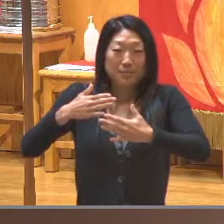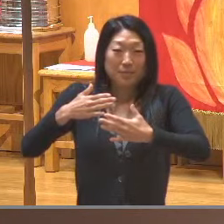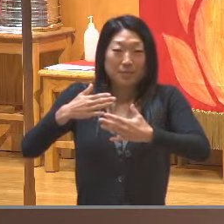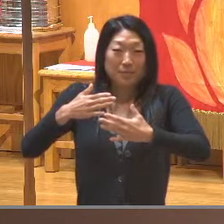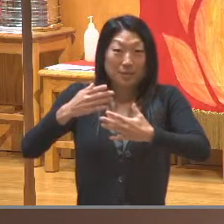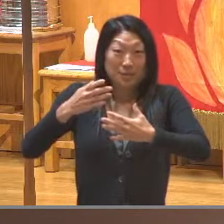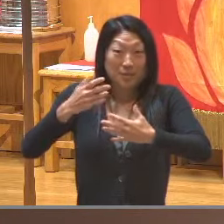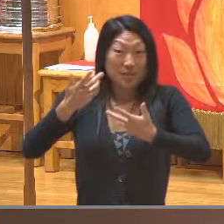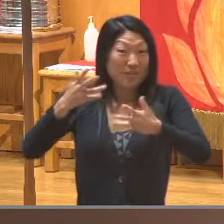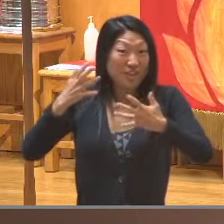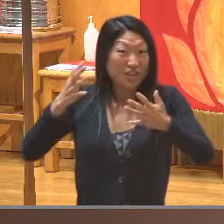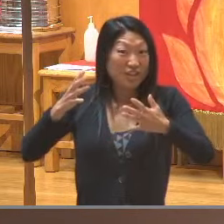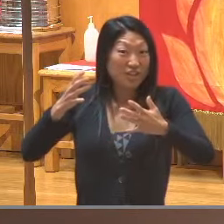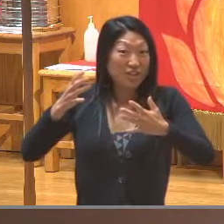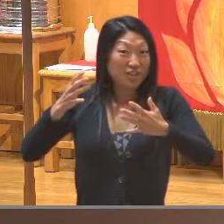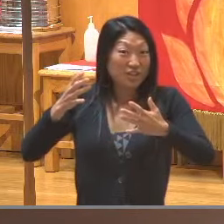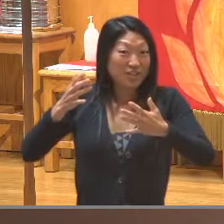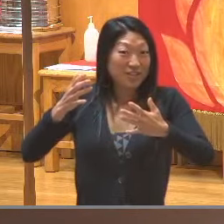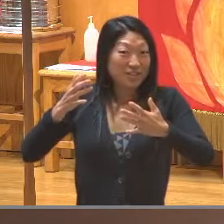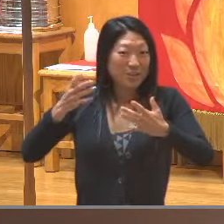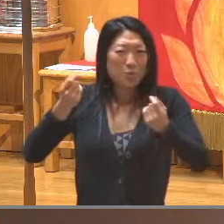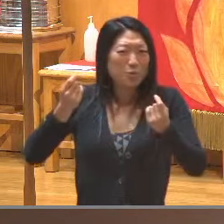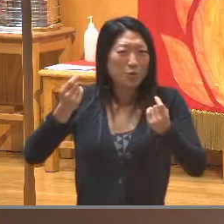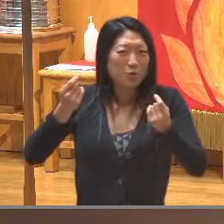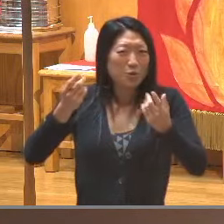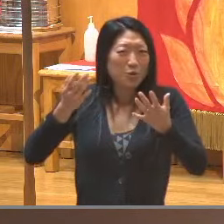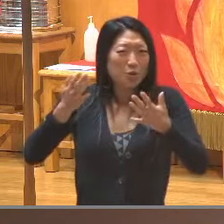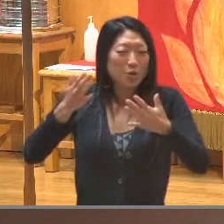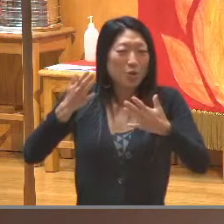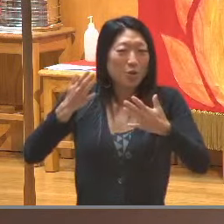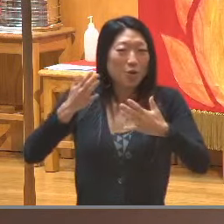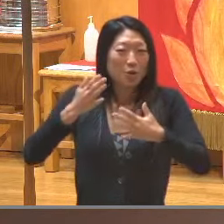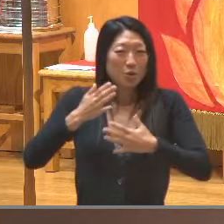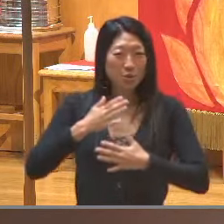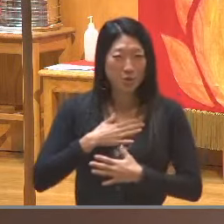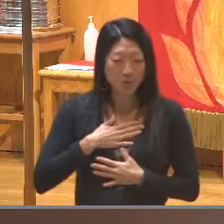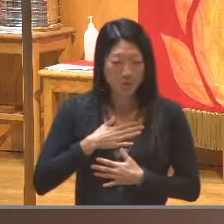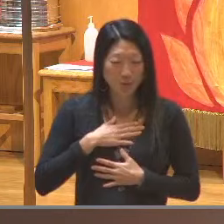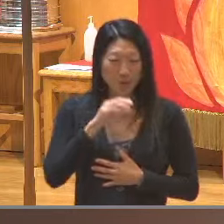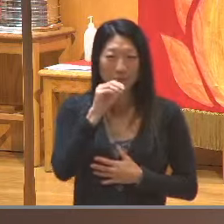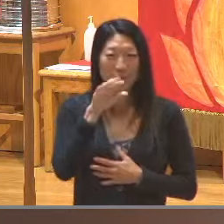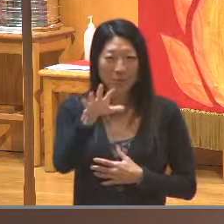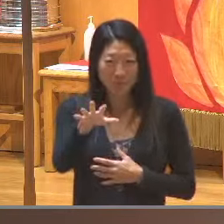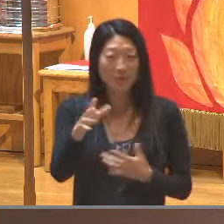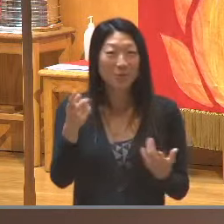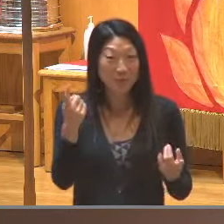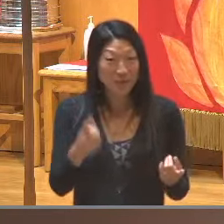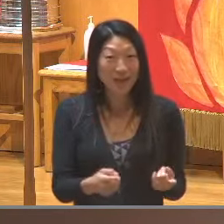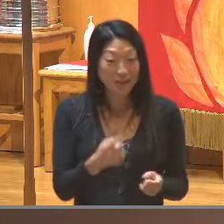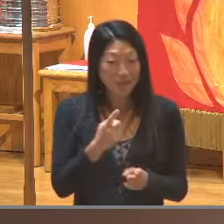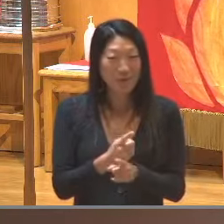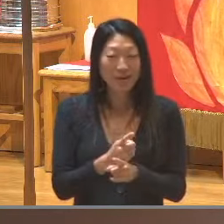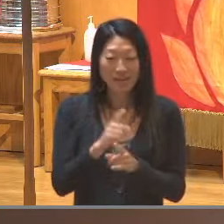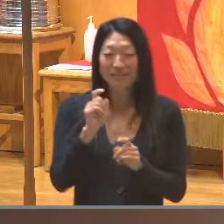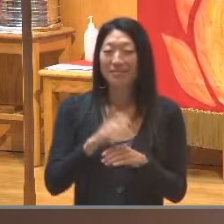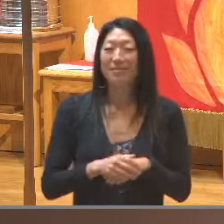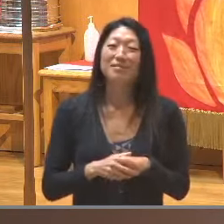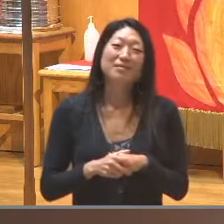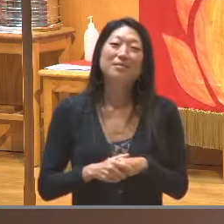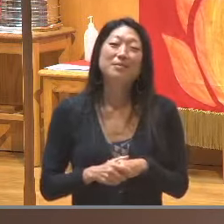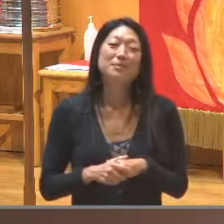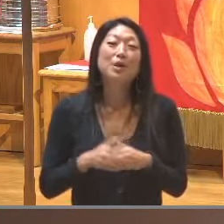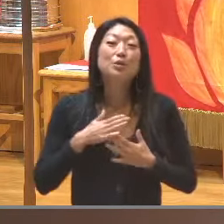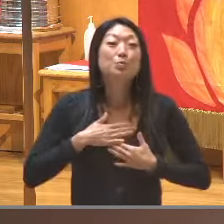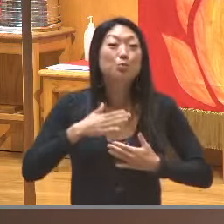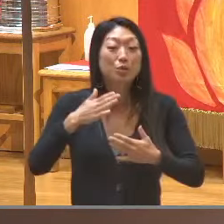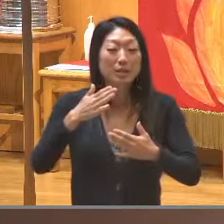Okay, is that it? Are we breathing? What else do you have to do? And then you have to blow it out. Exactly. So